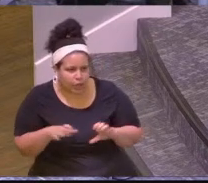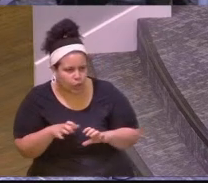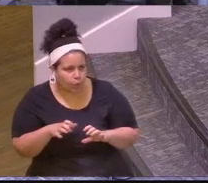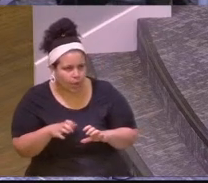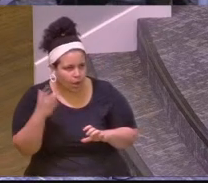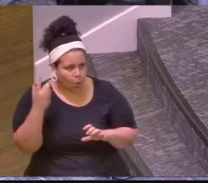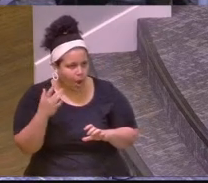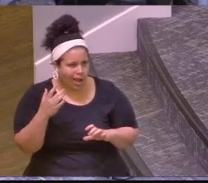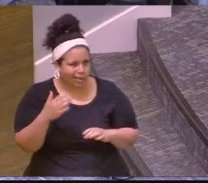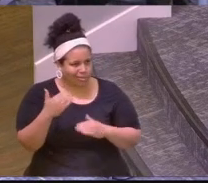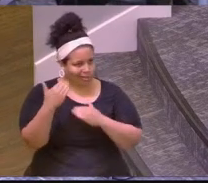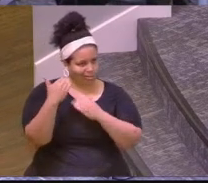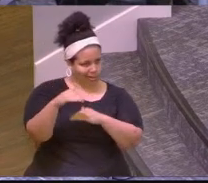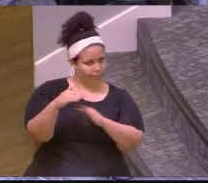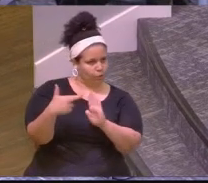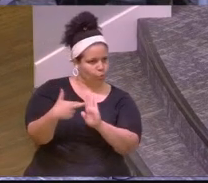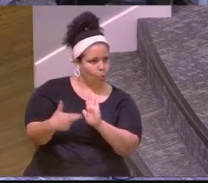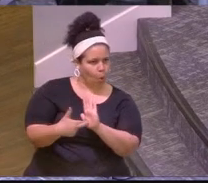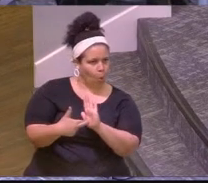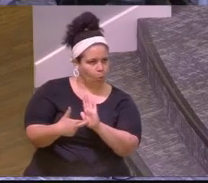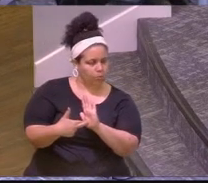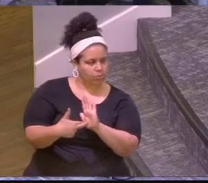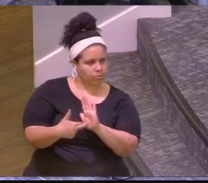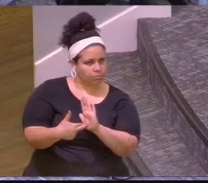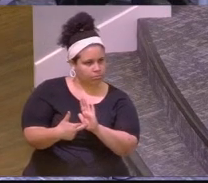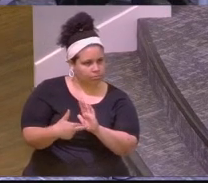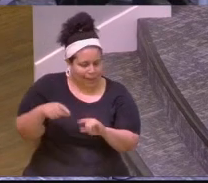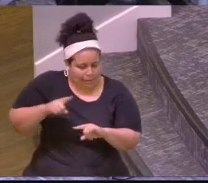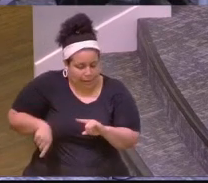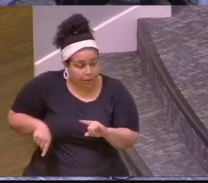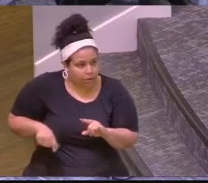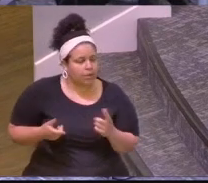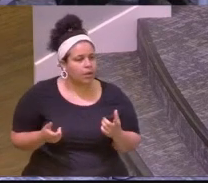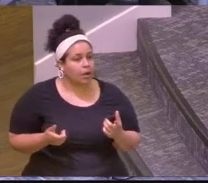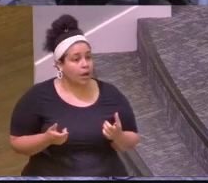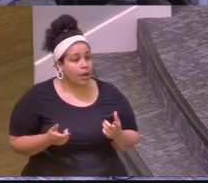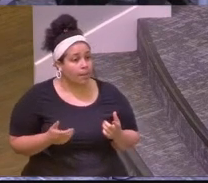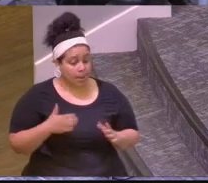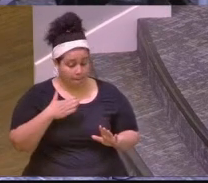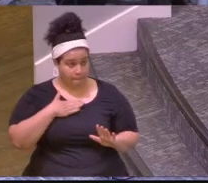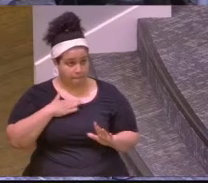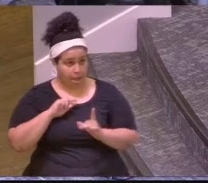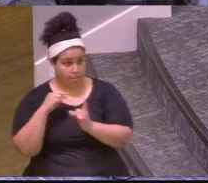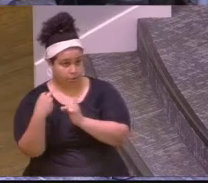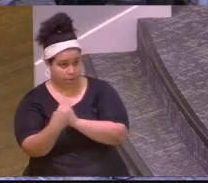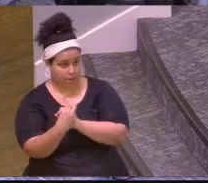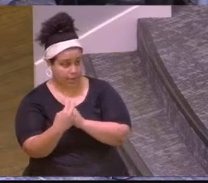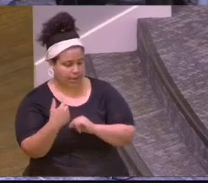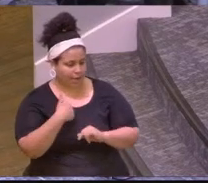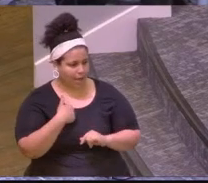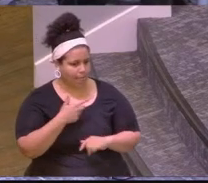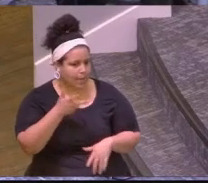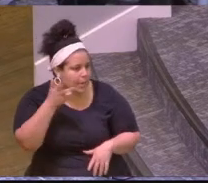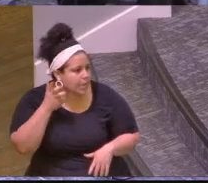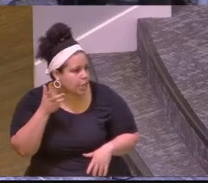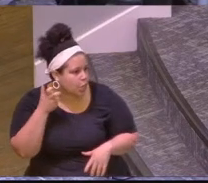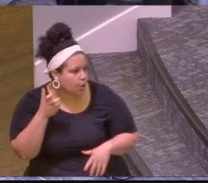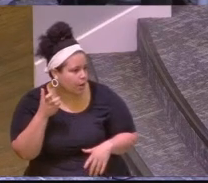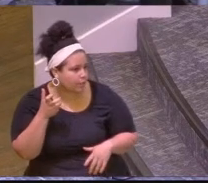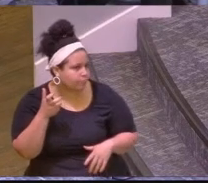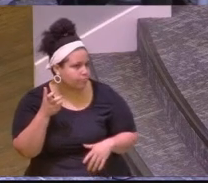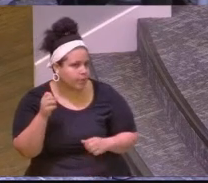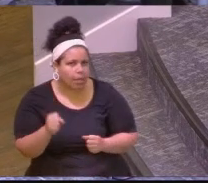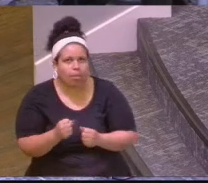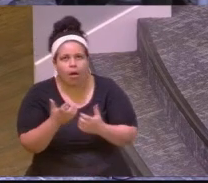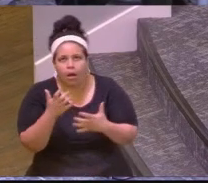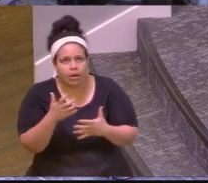restrictions. So I, from my perspective, I just think getting lots of potential needs and